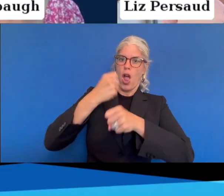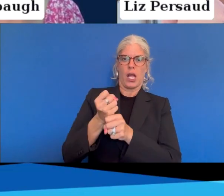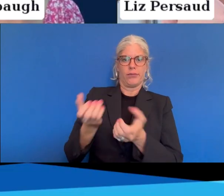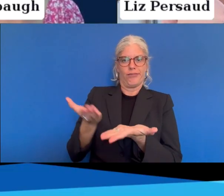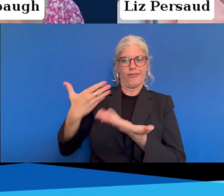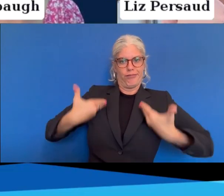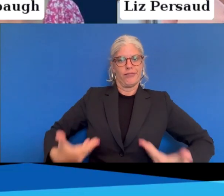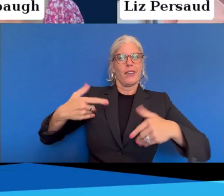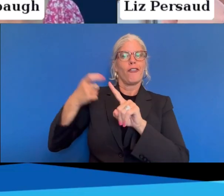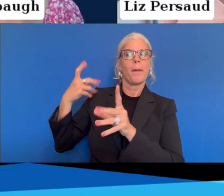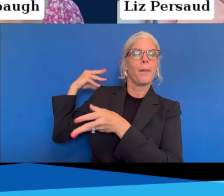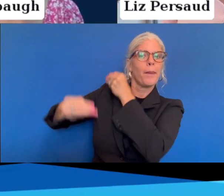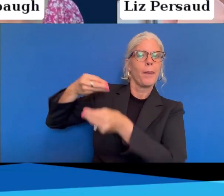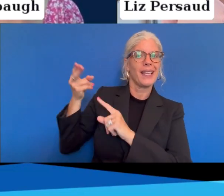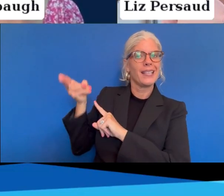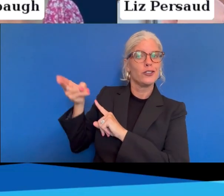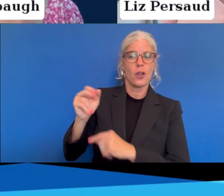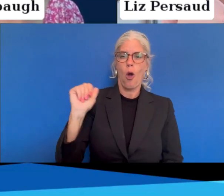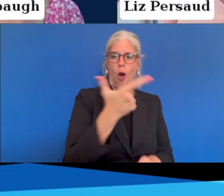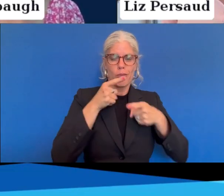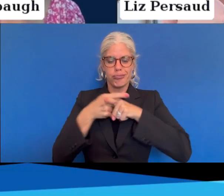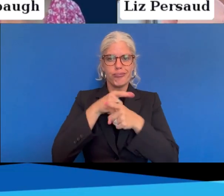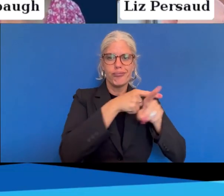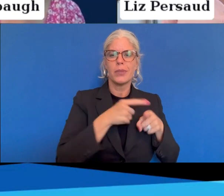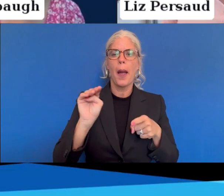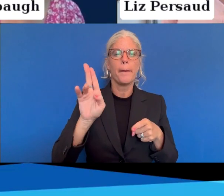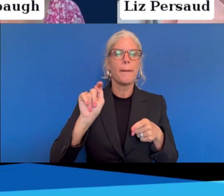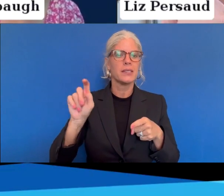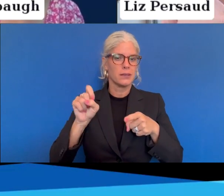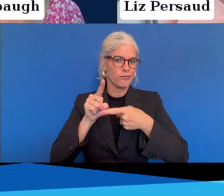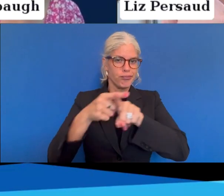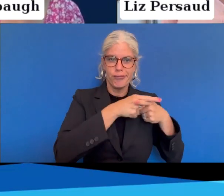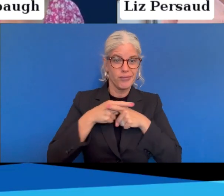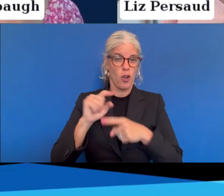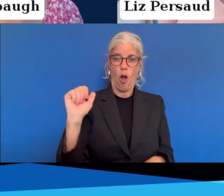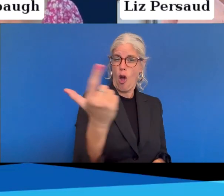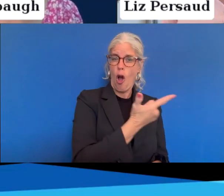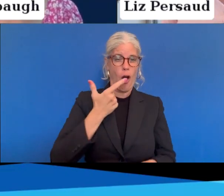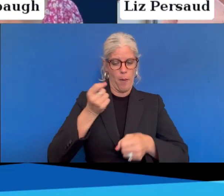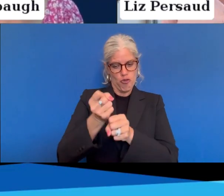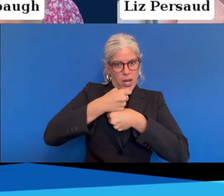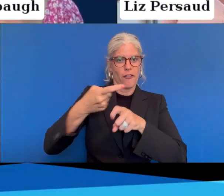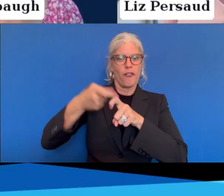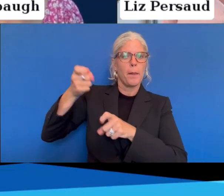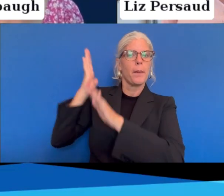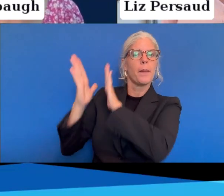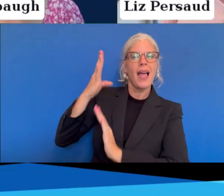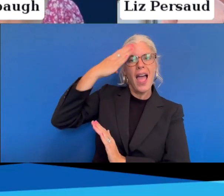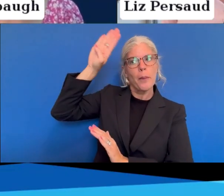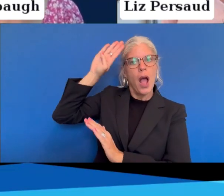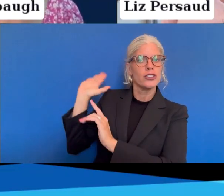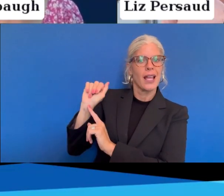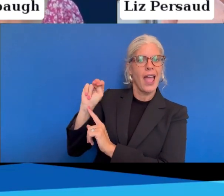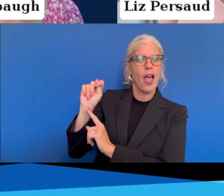screenings is that all of us have a certain, we're all products of our history. We're all mutts. We are all products